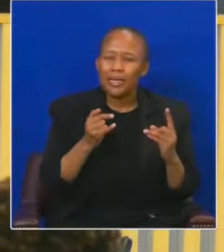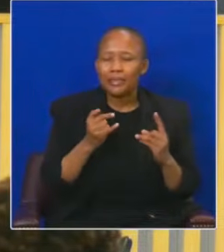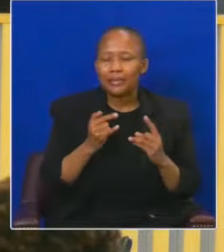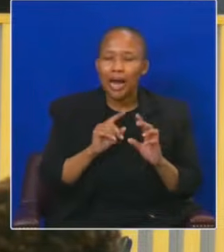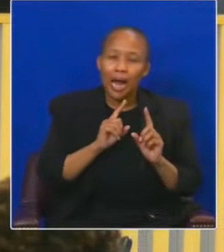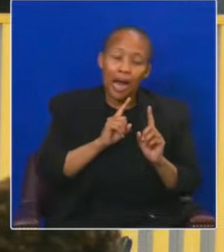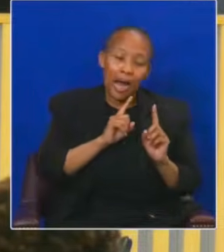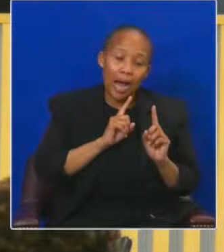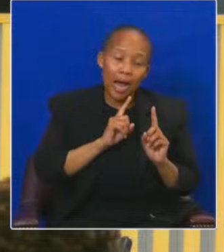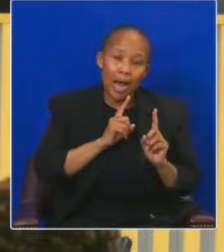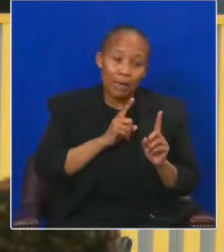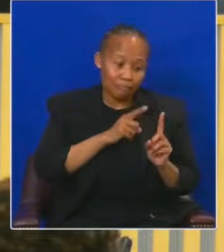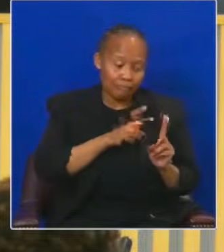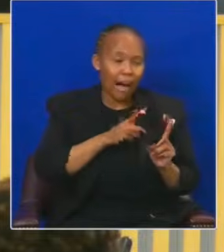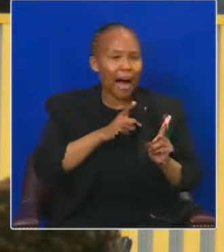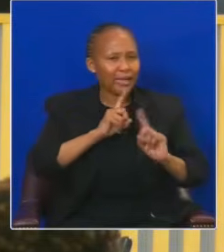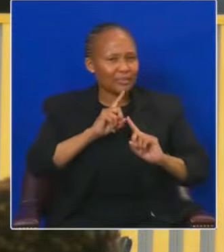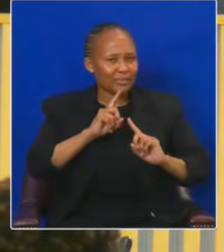Sankove.